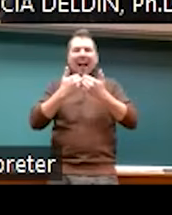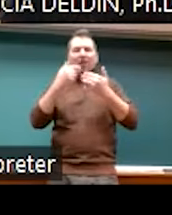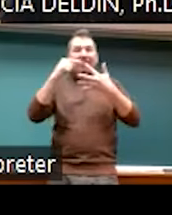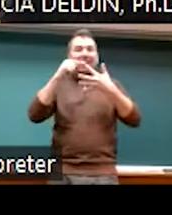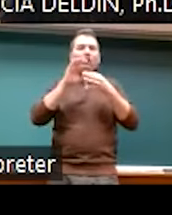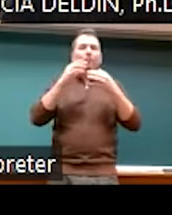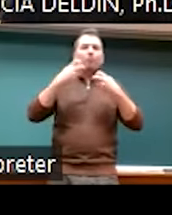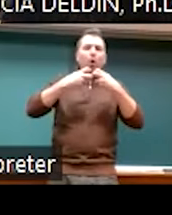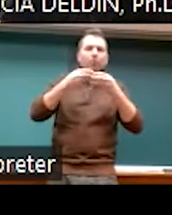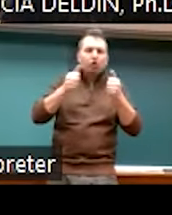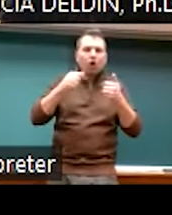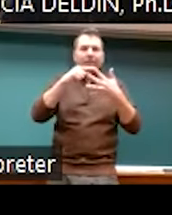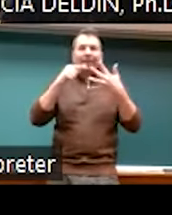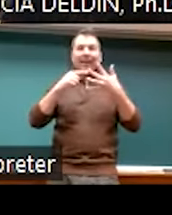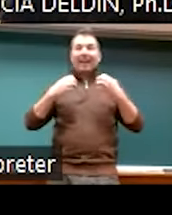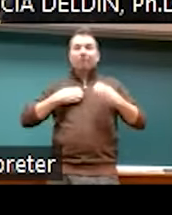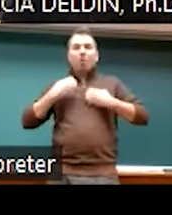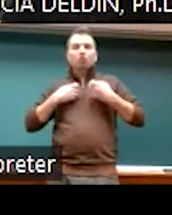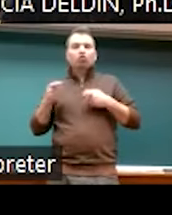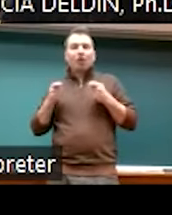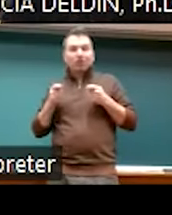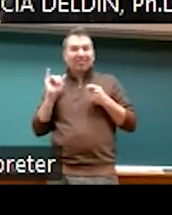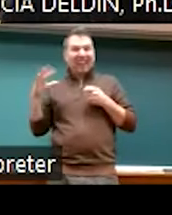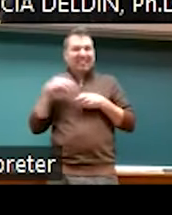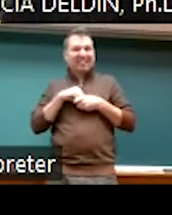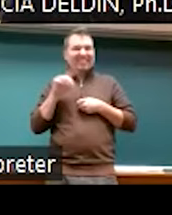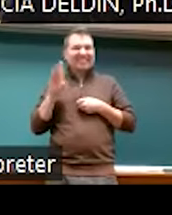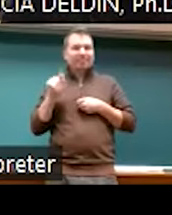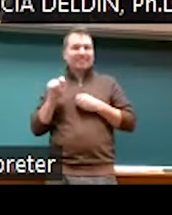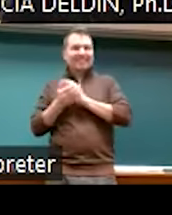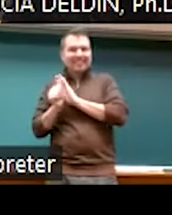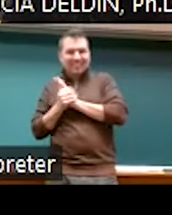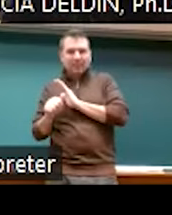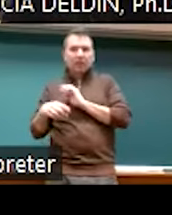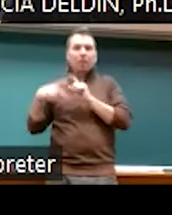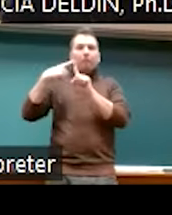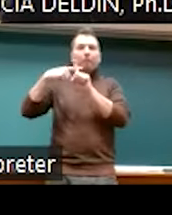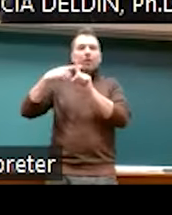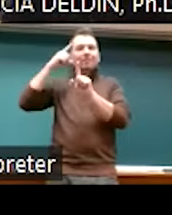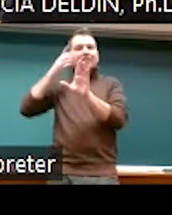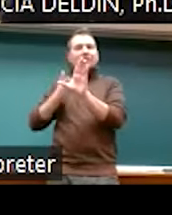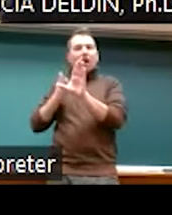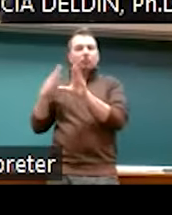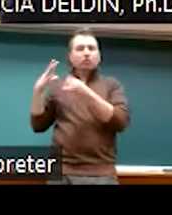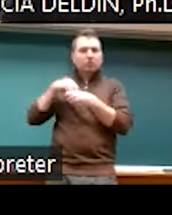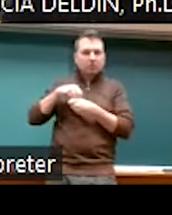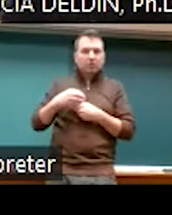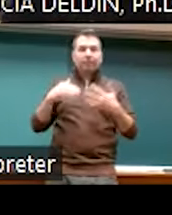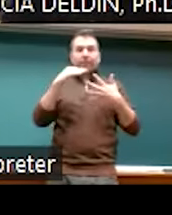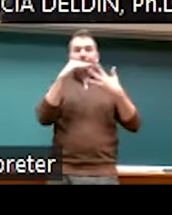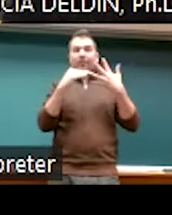emotional regulation meetings, we cover DBT skills, as well as positive psychology. Same with behavioral